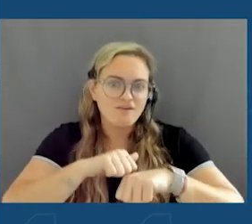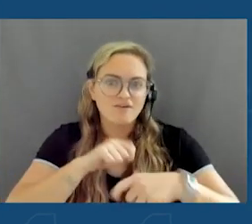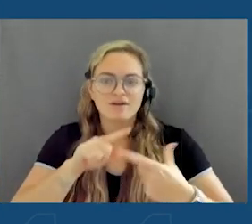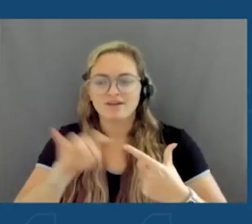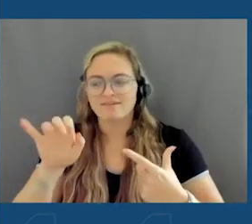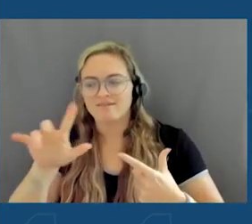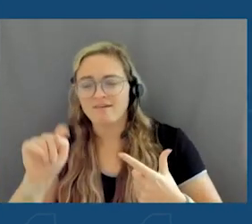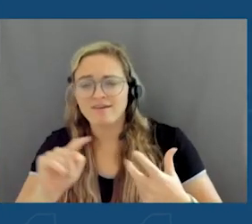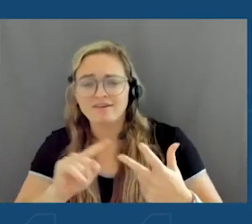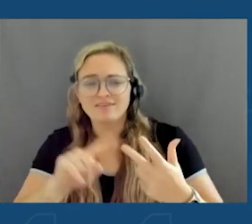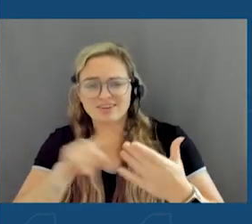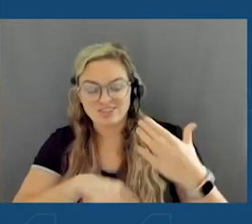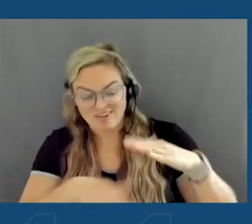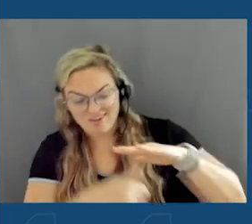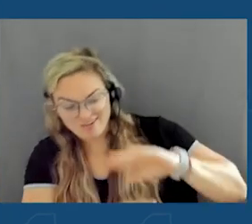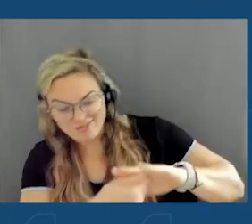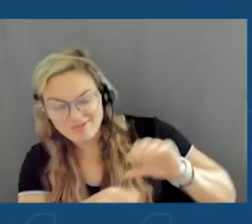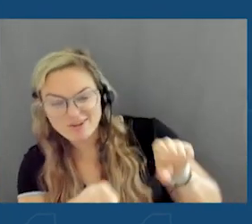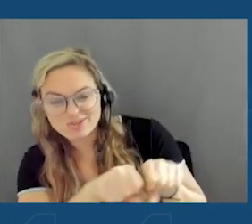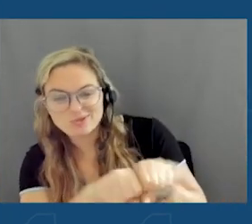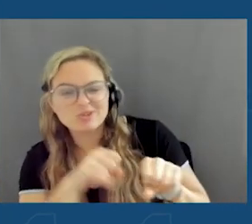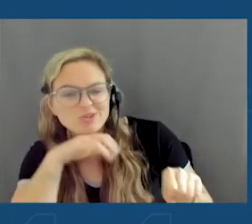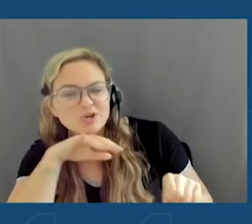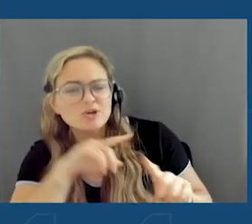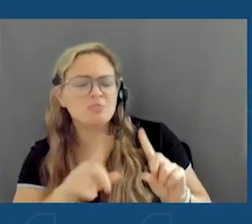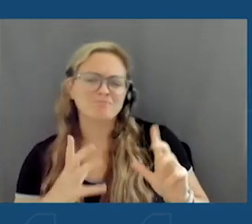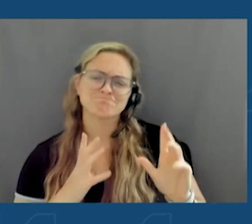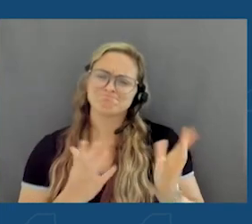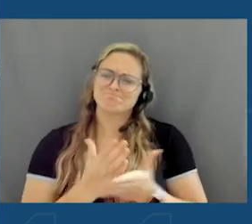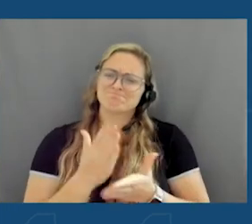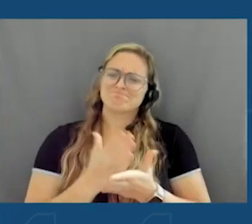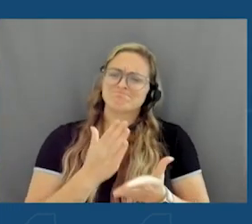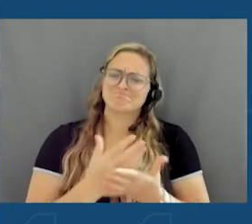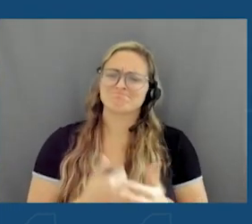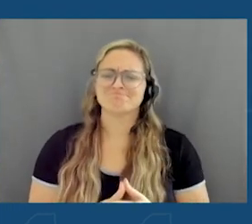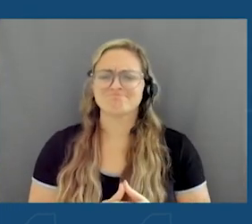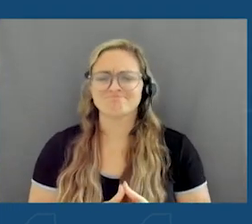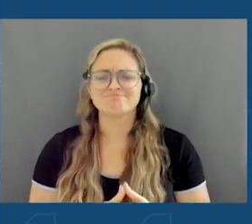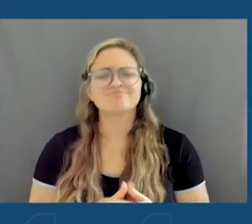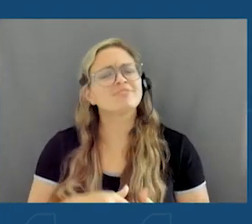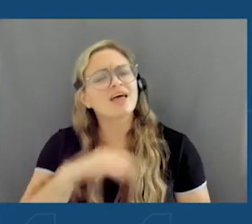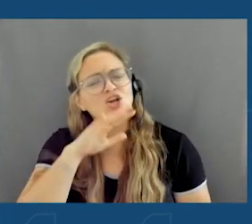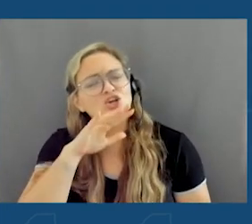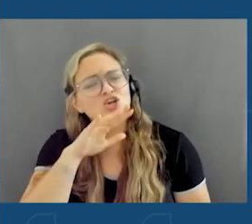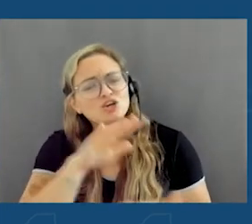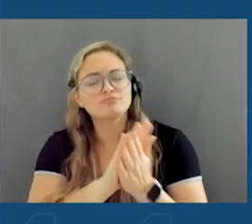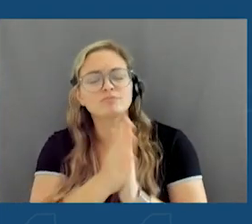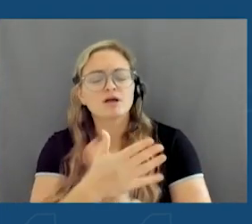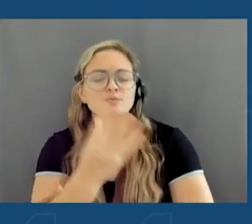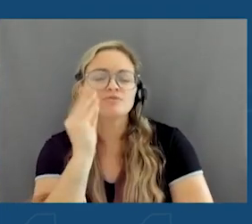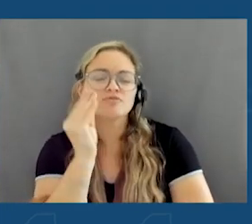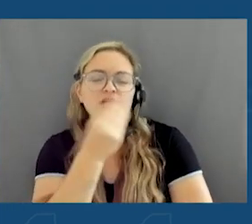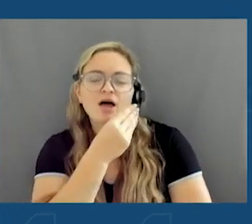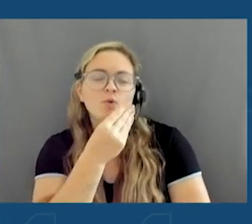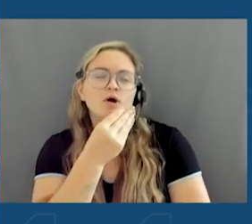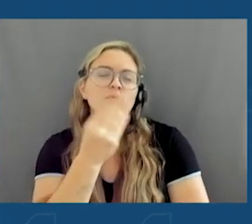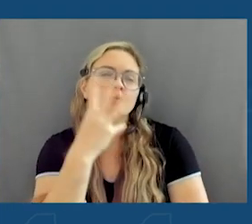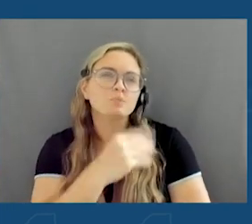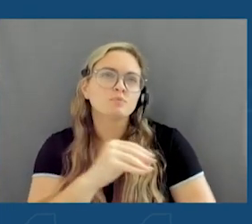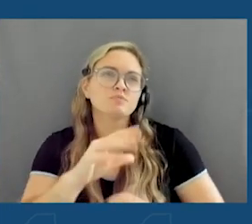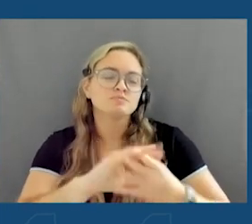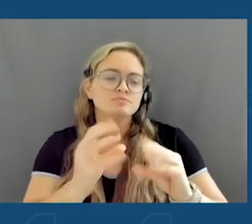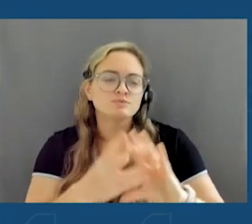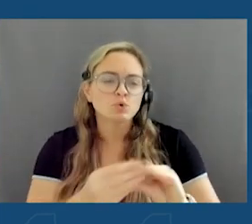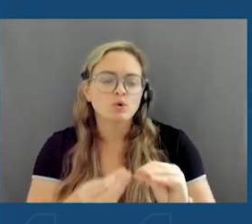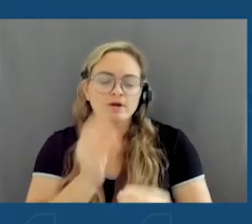the bottom of my shoes, they're kind of dirty, but that's all right. From that dirt becomes a flower of a story. The seeds have been